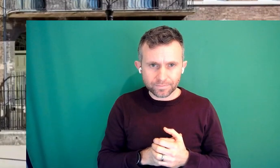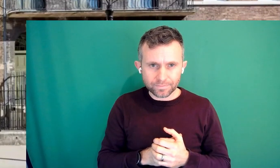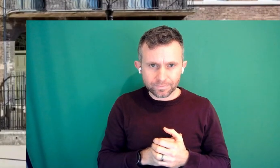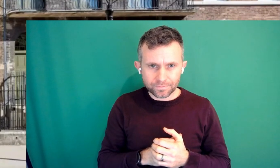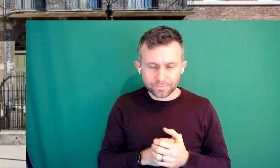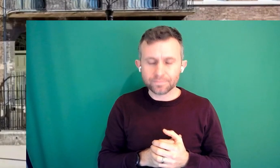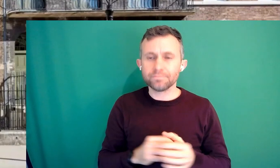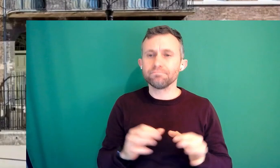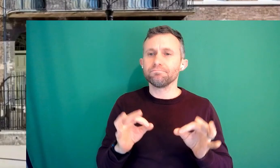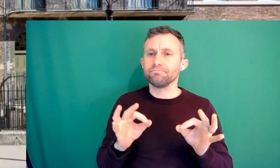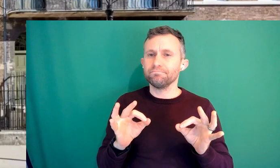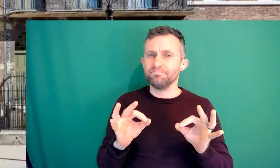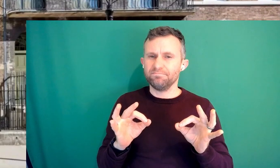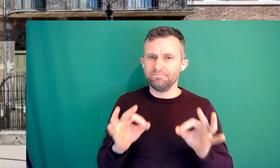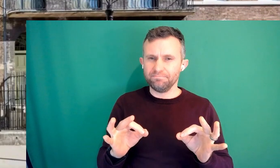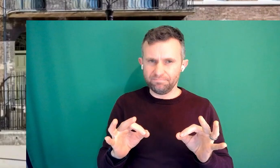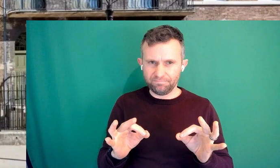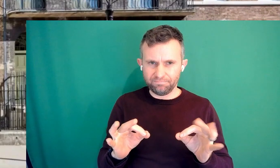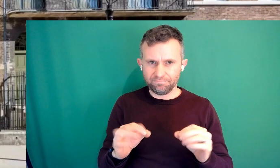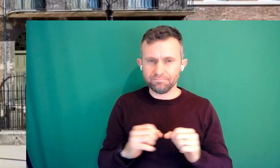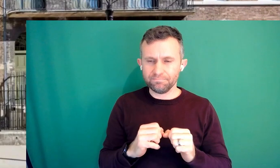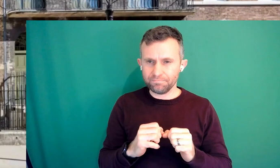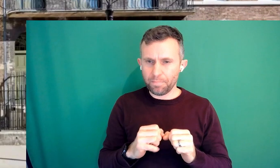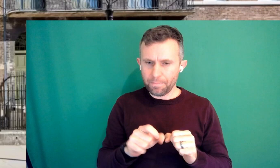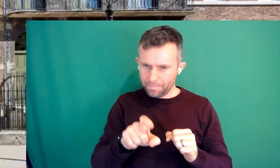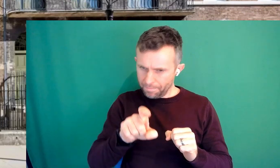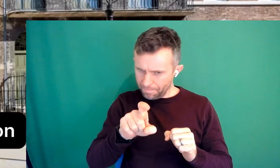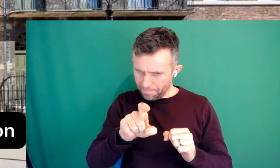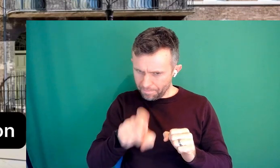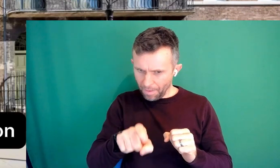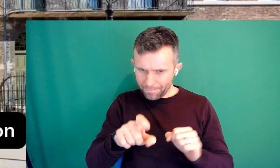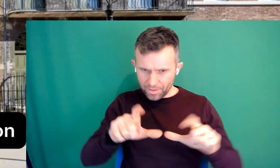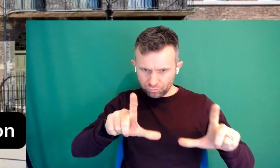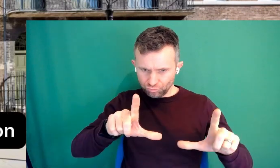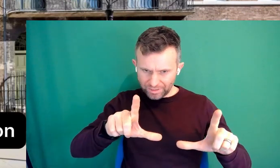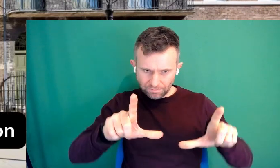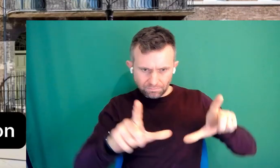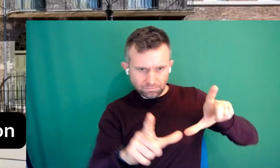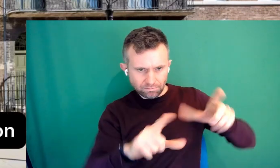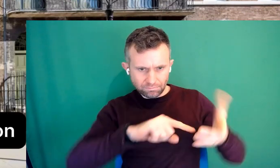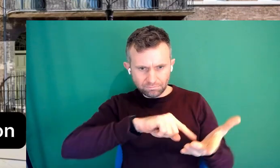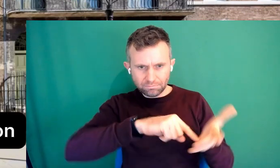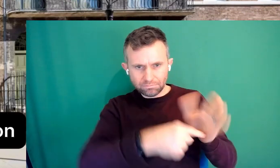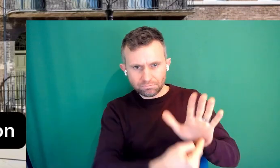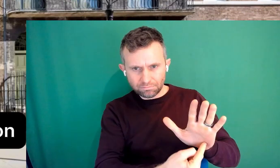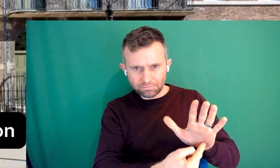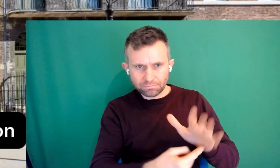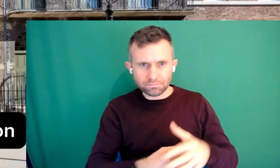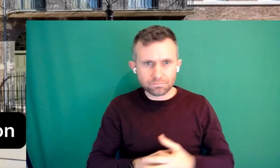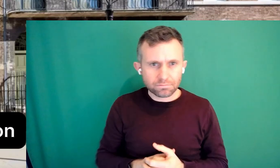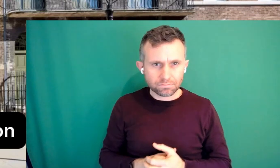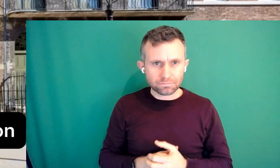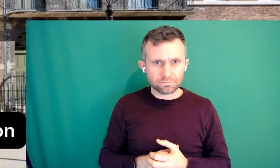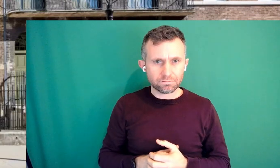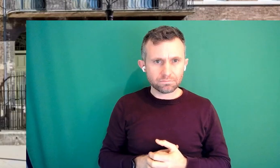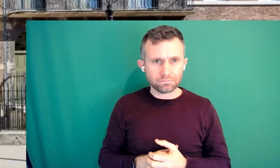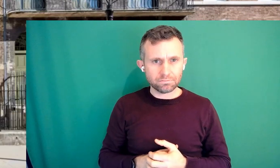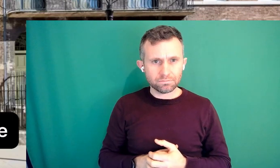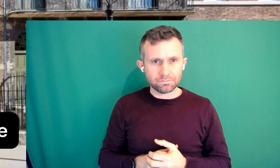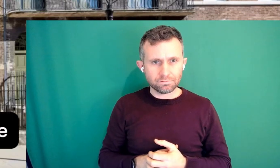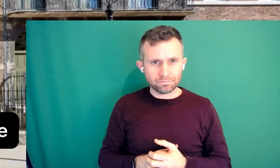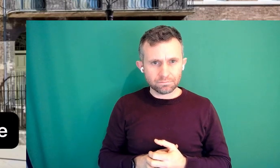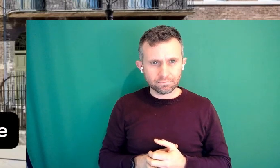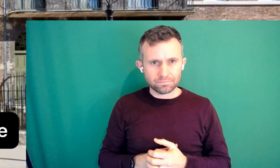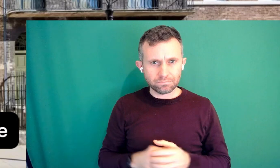12, 13, and 14, joined in a row. Number 13 juts out in the center, drawing your attention from